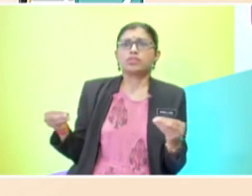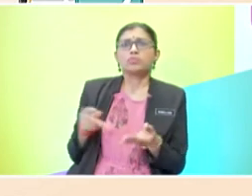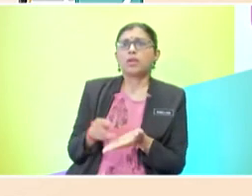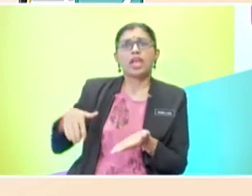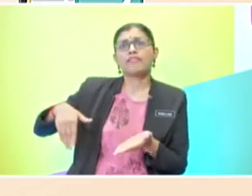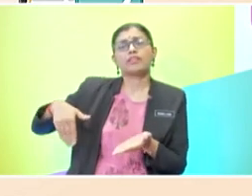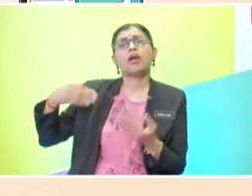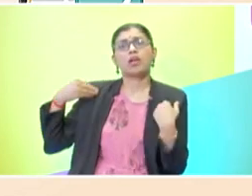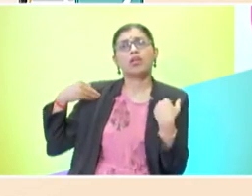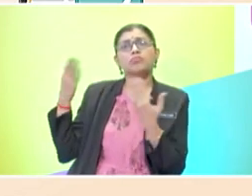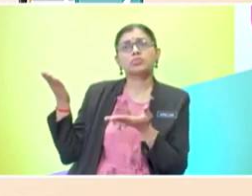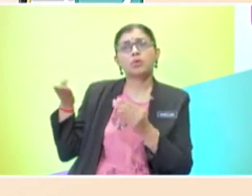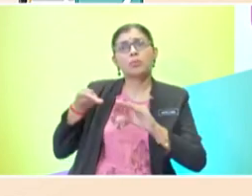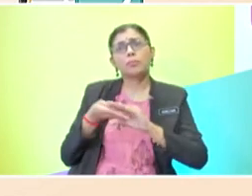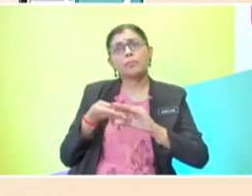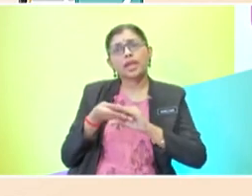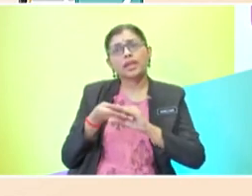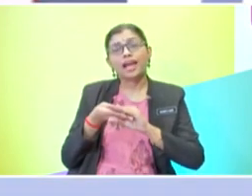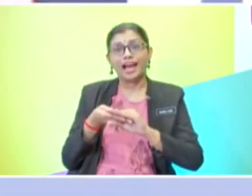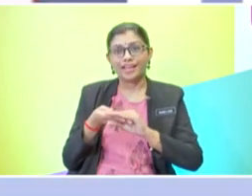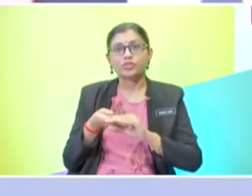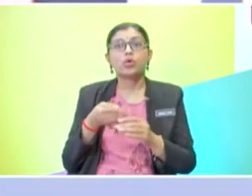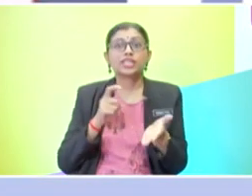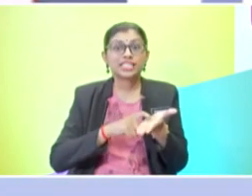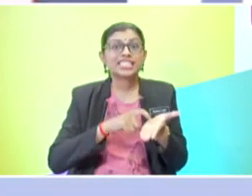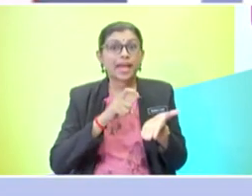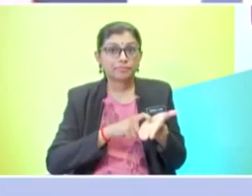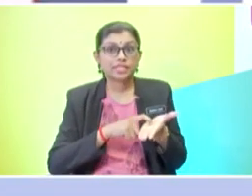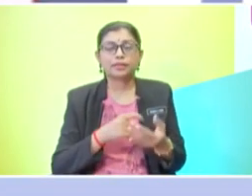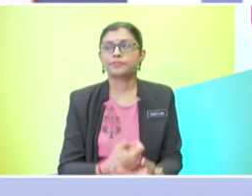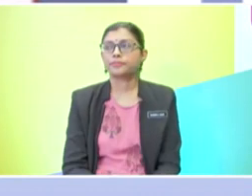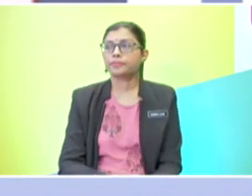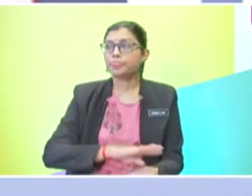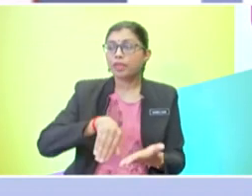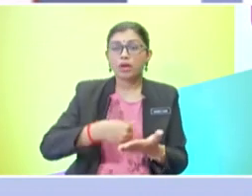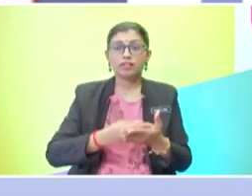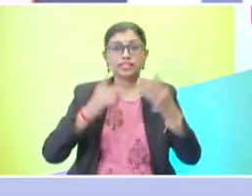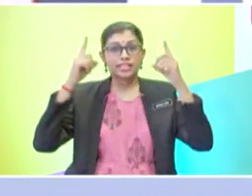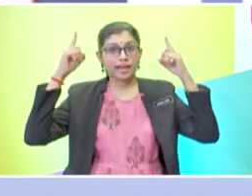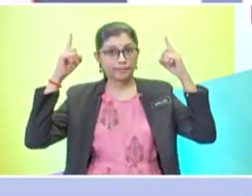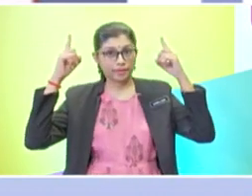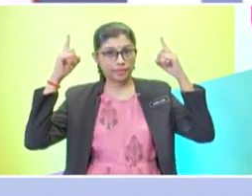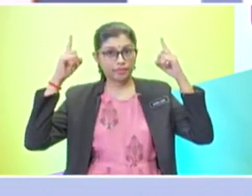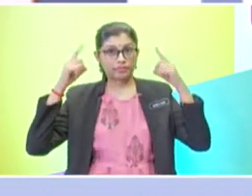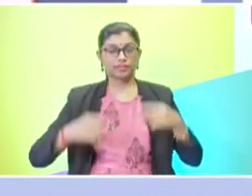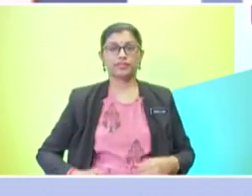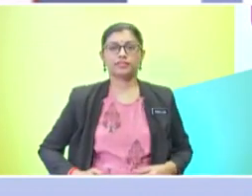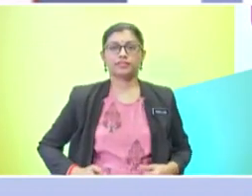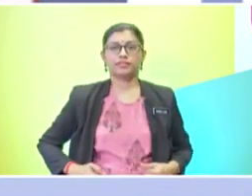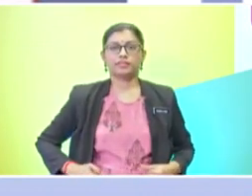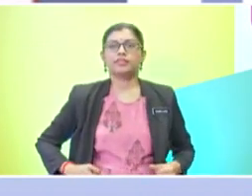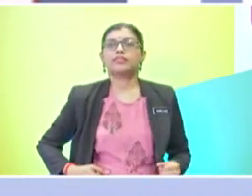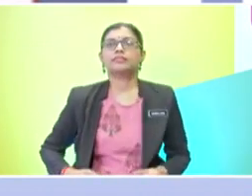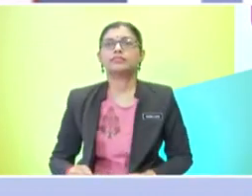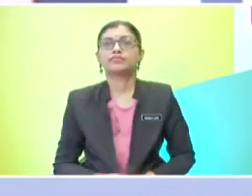Okay, so we have education loan, house or car installment. Installment, yes. So we have credit cards, insurance, outstanding